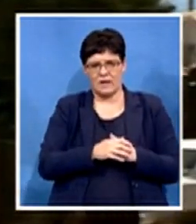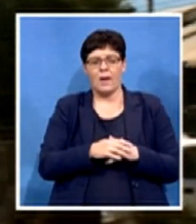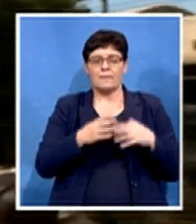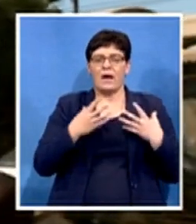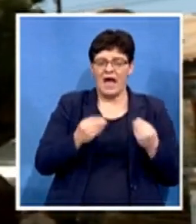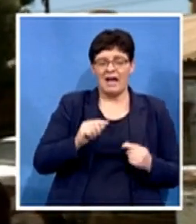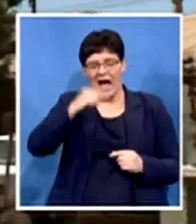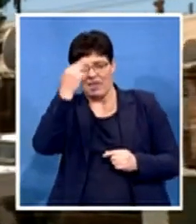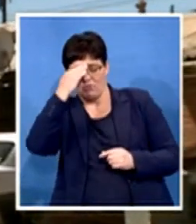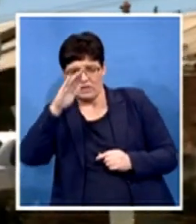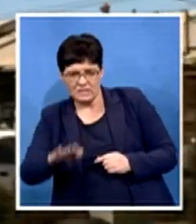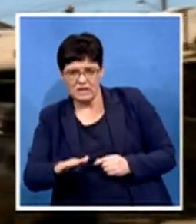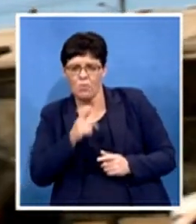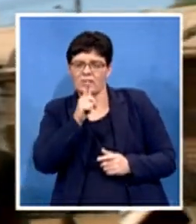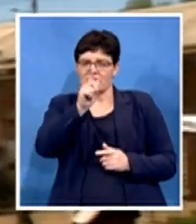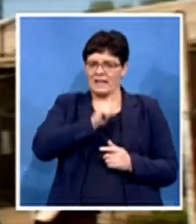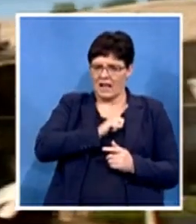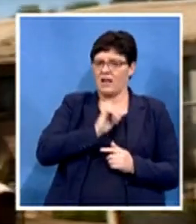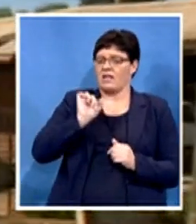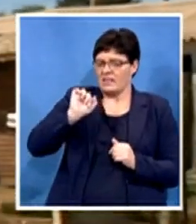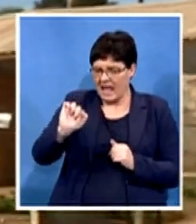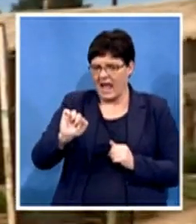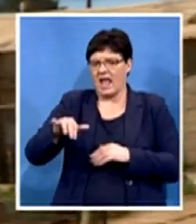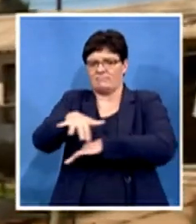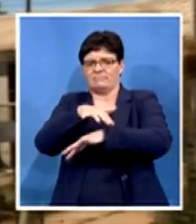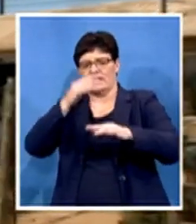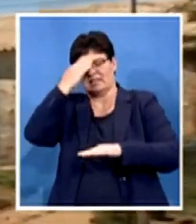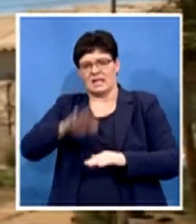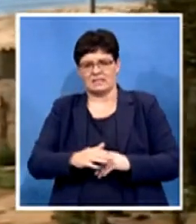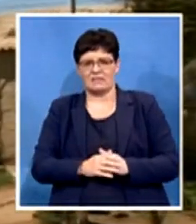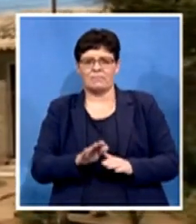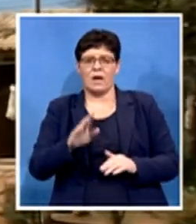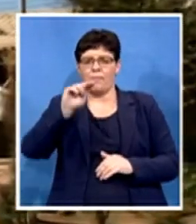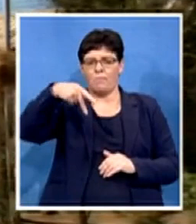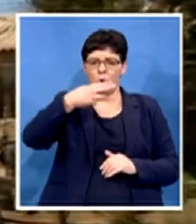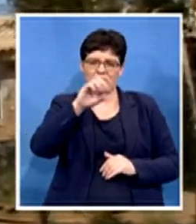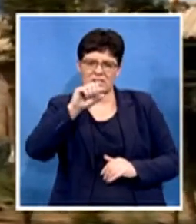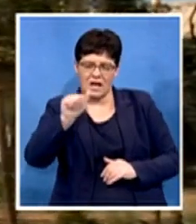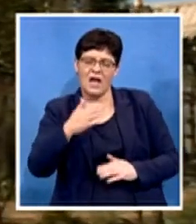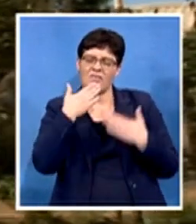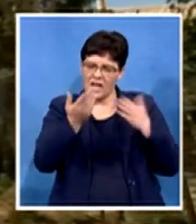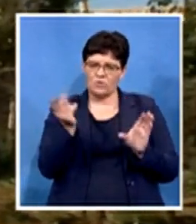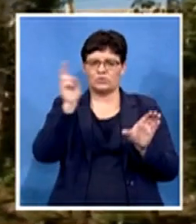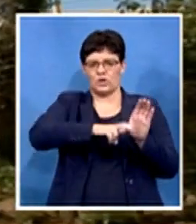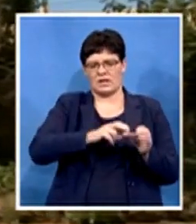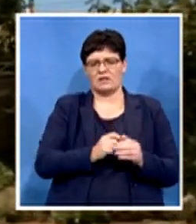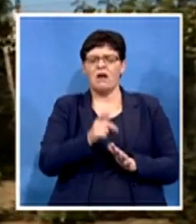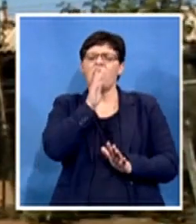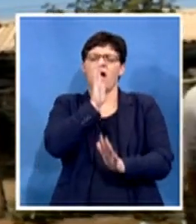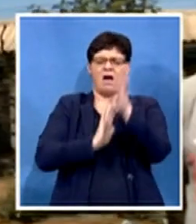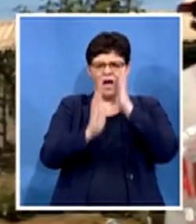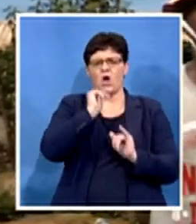about their conditions. Ndate Mbasa, thank you very much for joining us. Just tell us your living conditions here. It's not